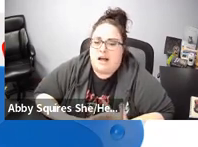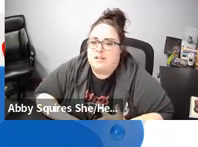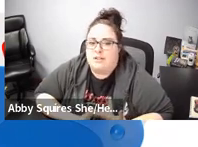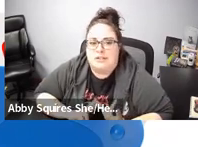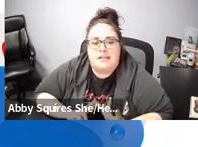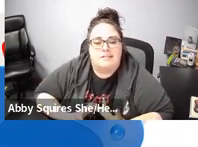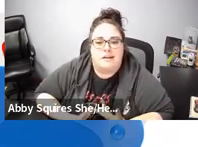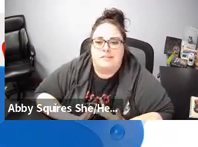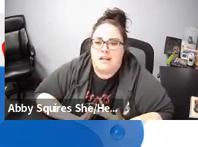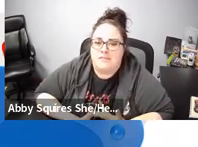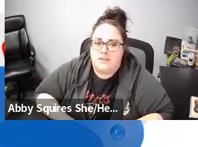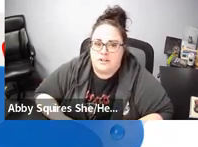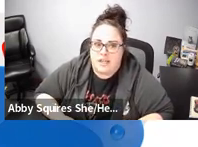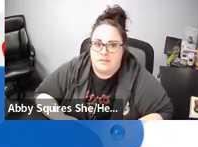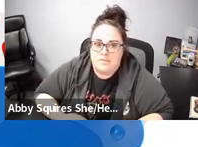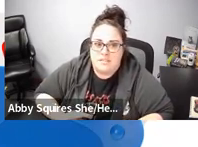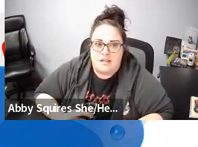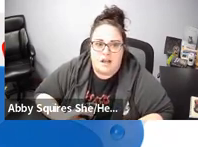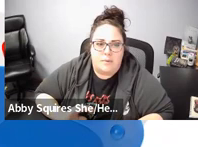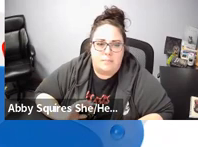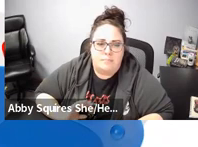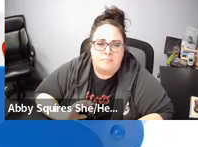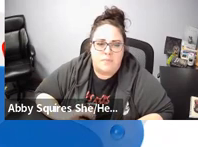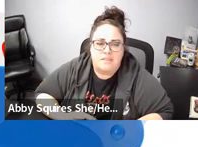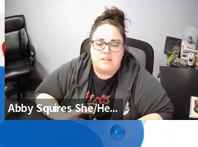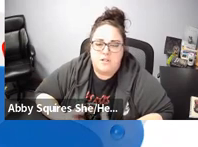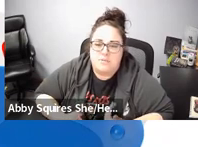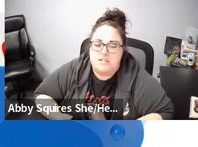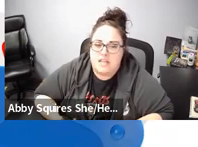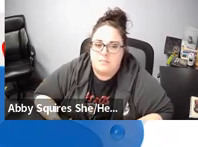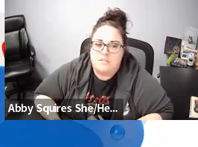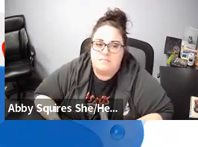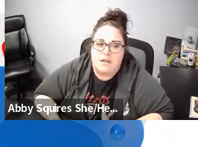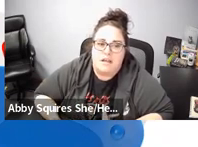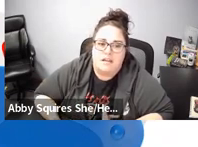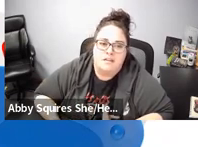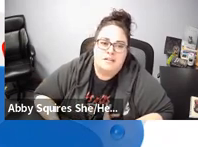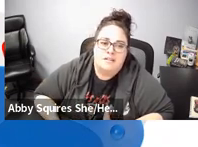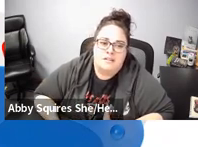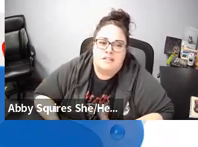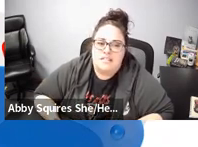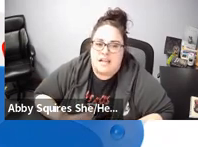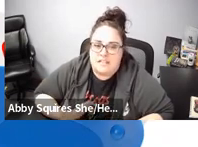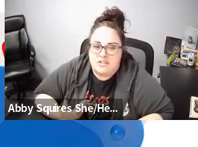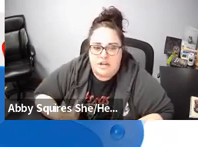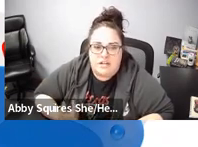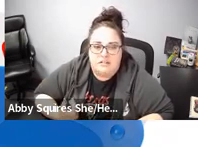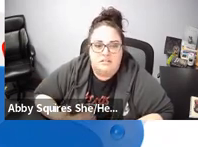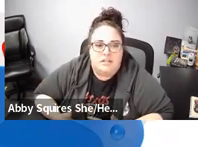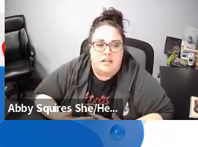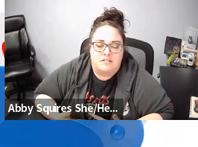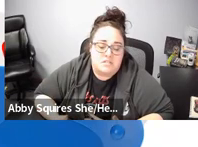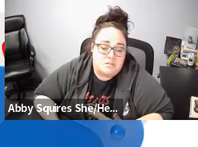print Boggle in a lot of other games. And the large print just helps by less eye